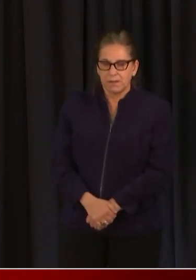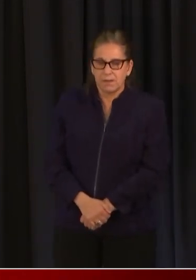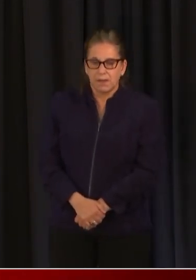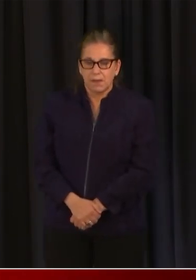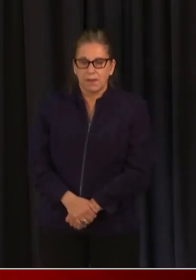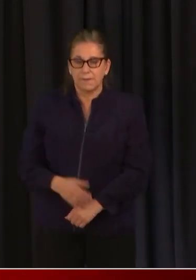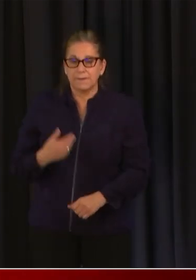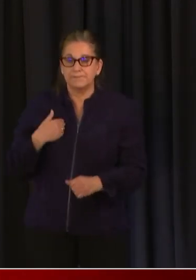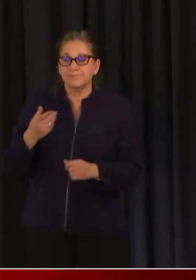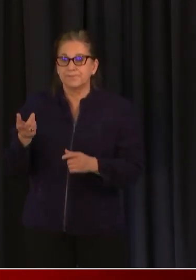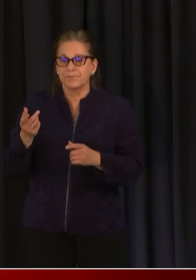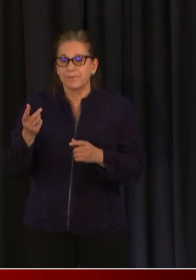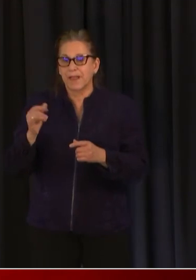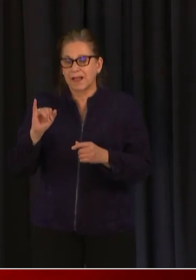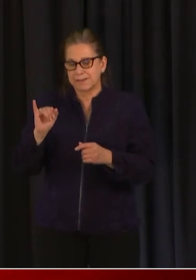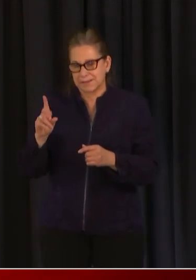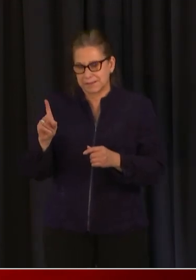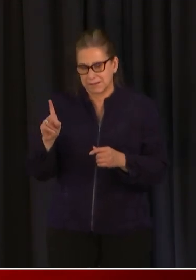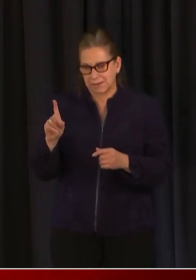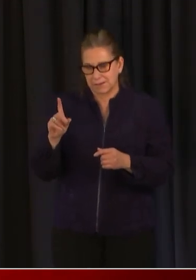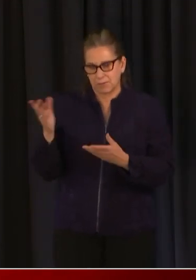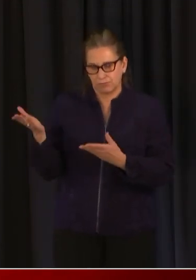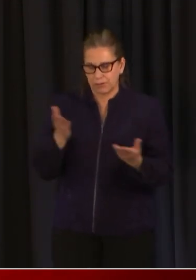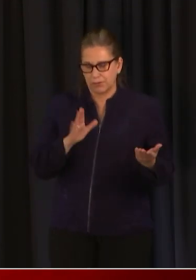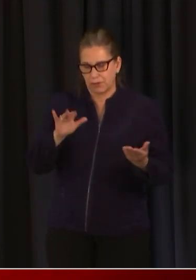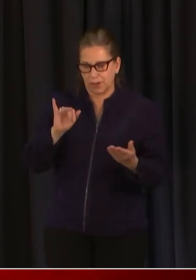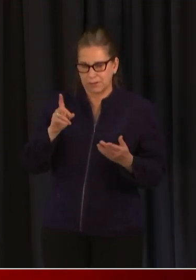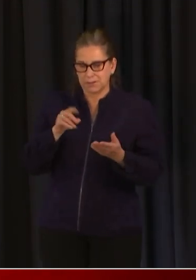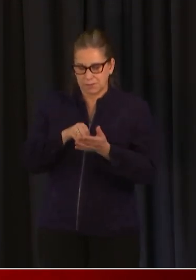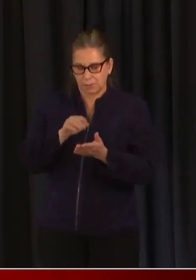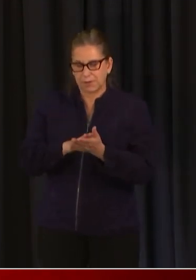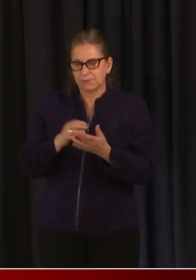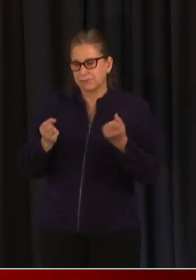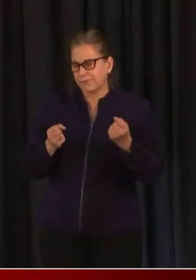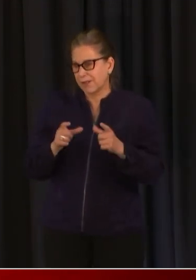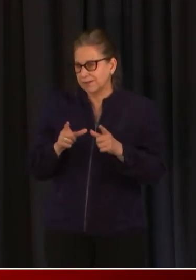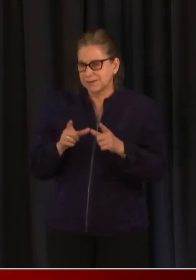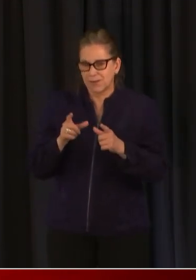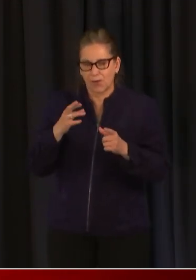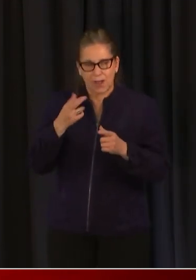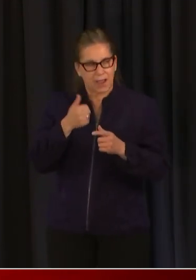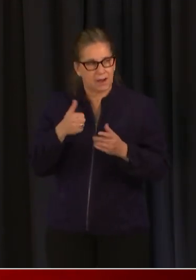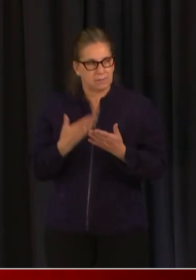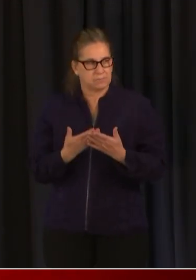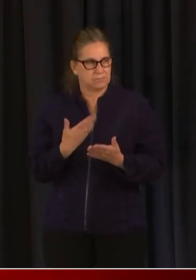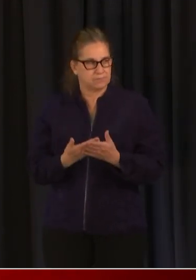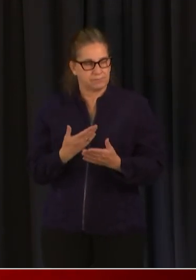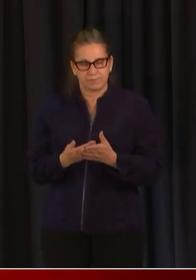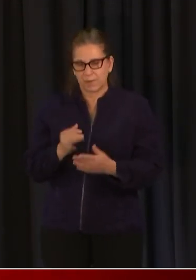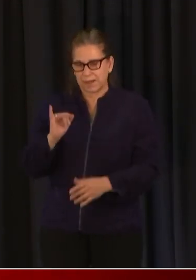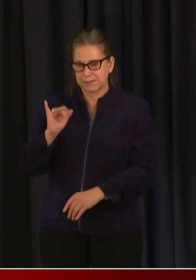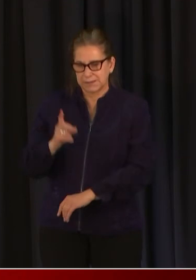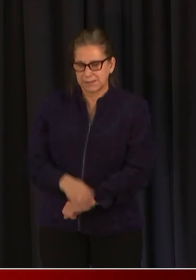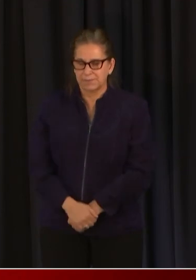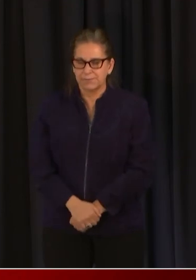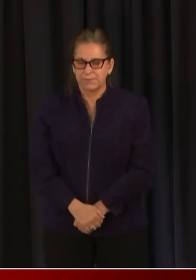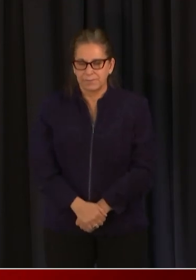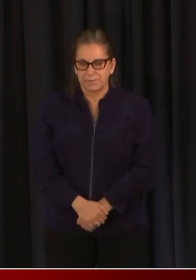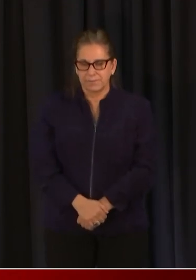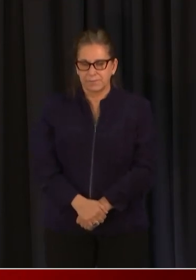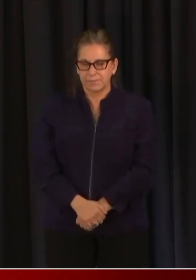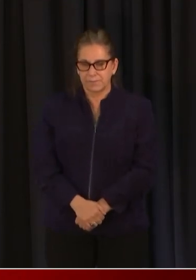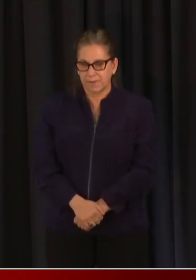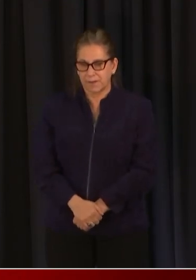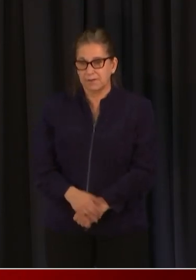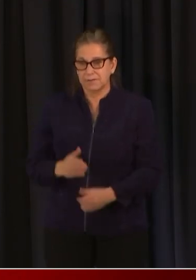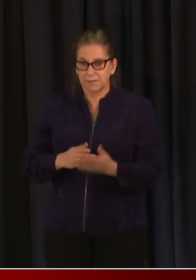to ask people who have those documents to bring them. All of these partners are doing this work with very little